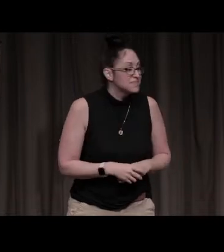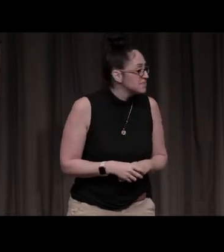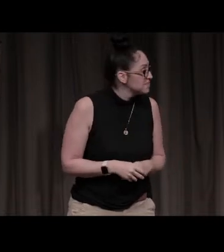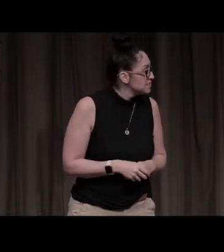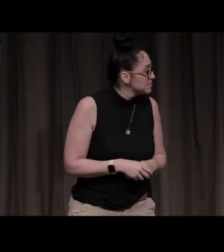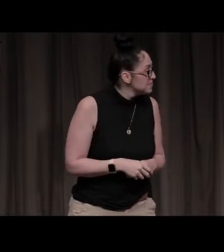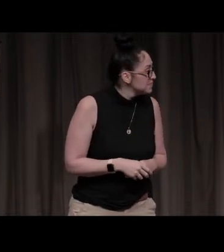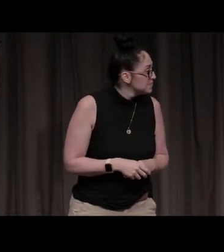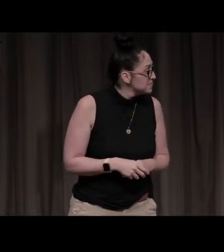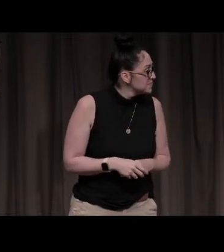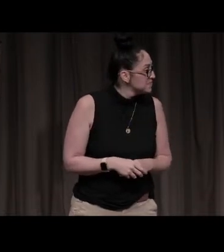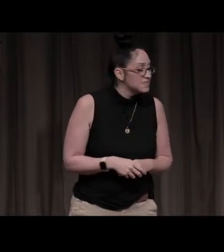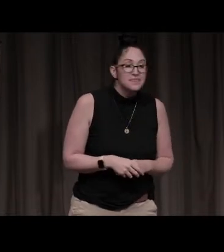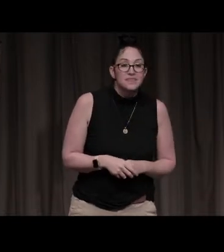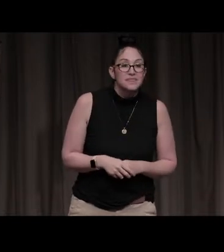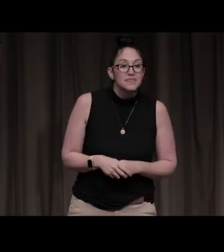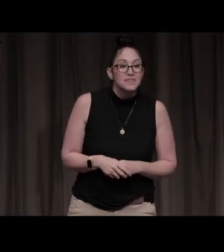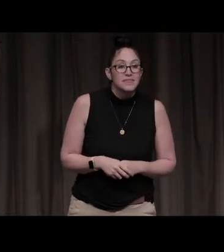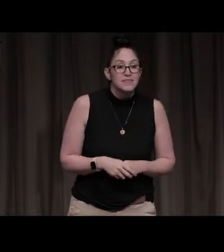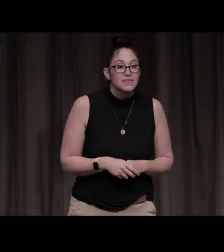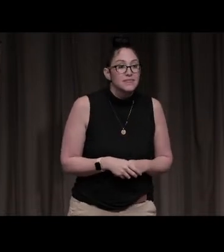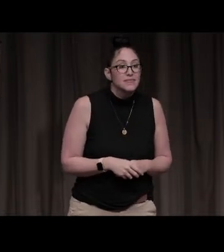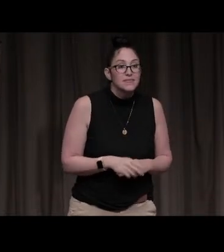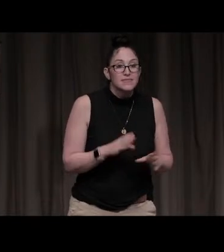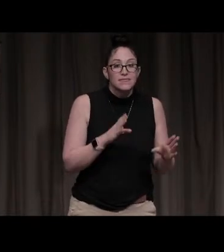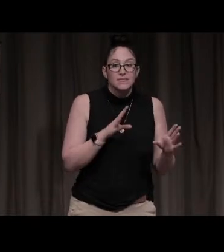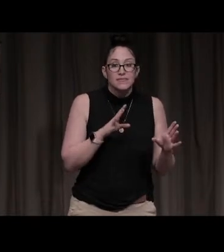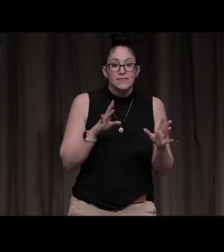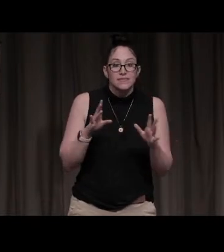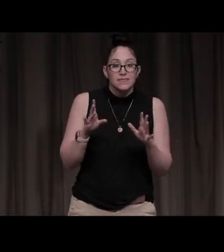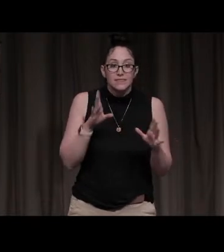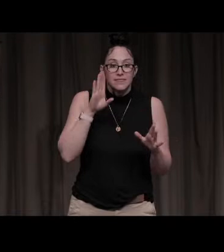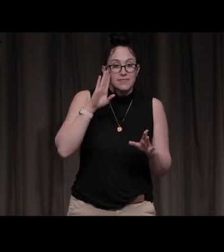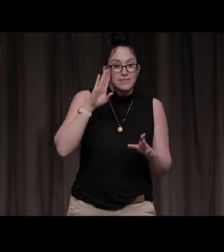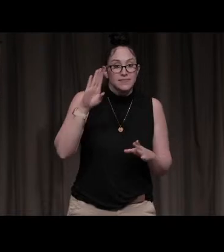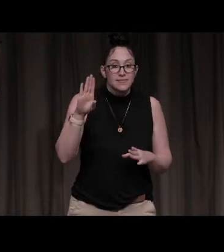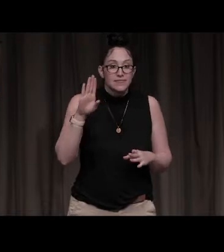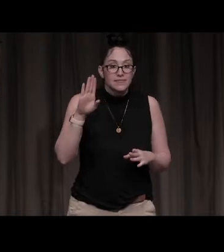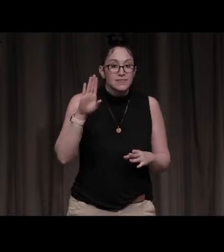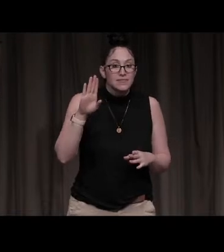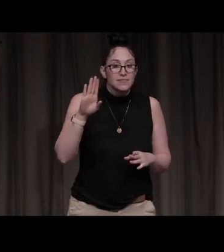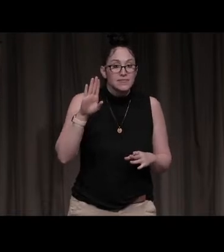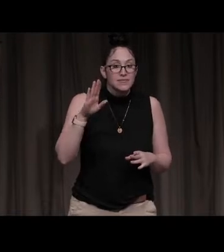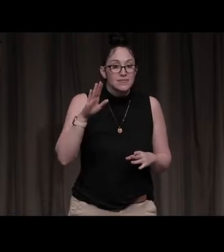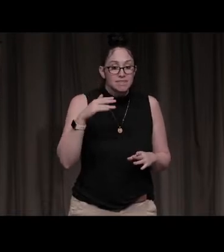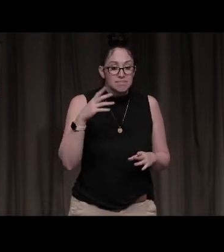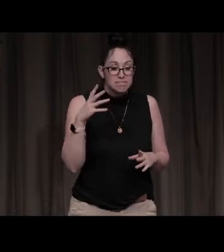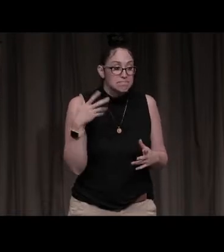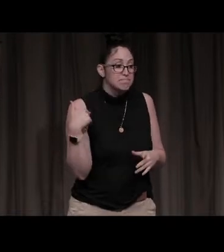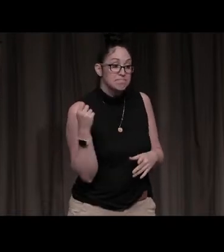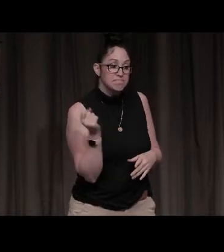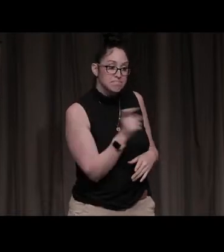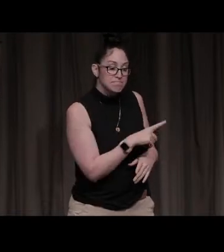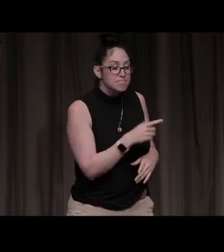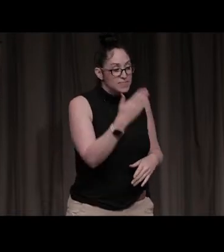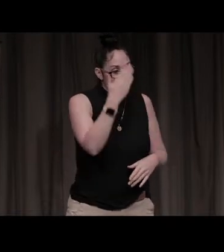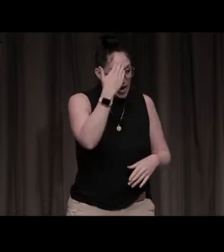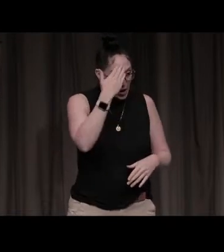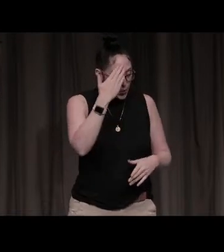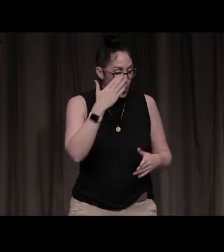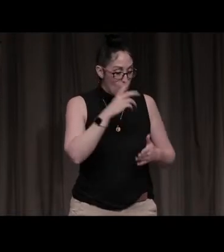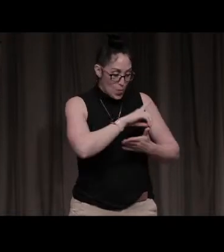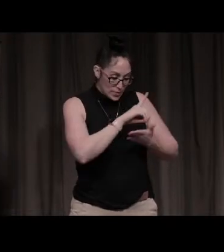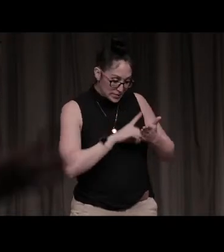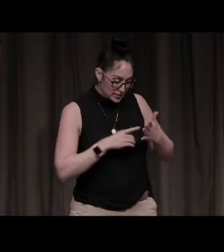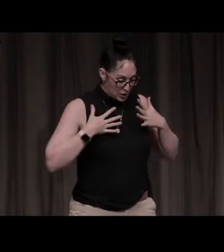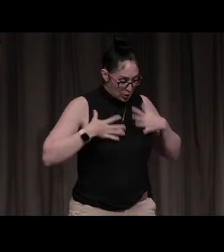Come on out. Hello, I'm Dudley. I have a question. I know patchworks are used